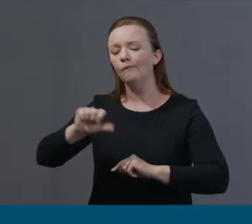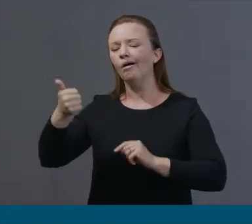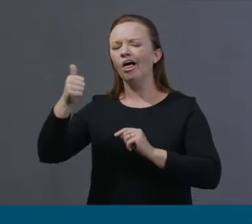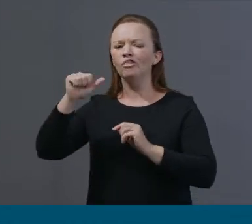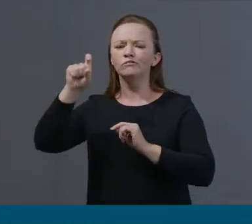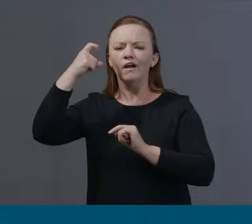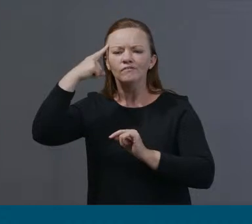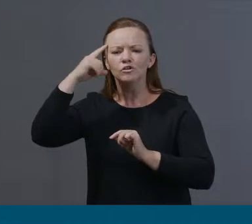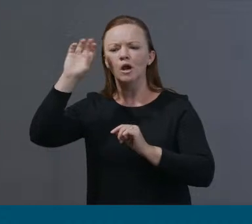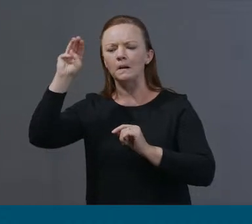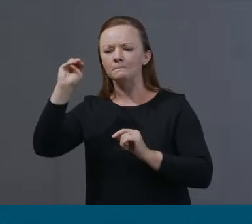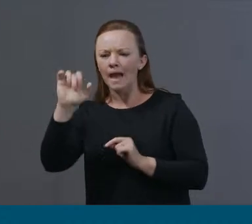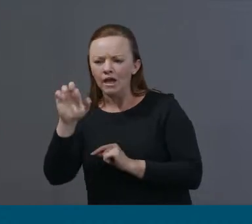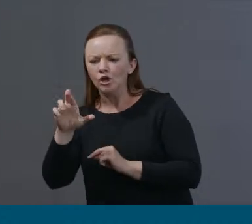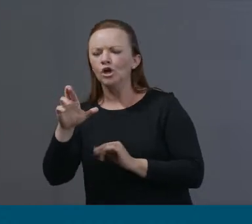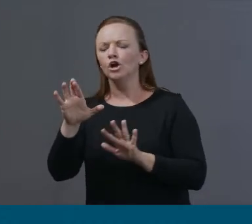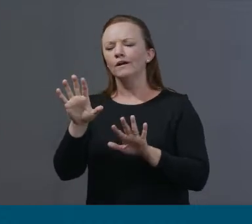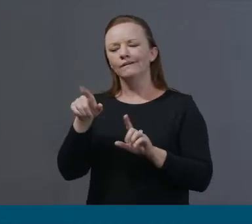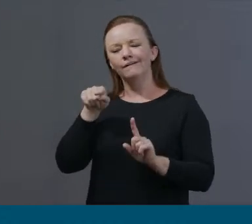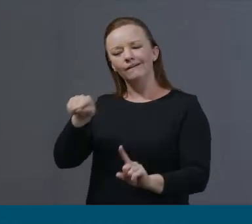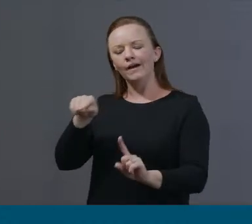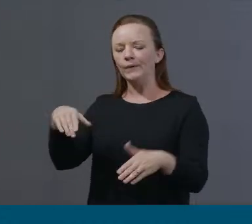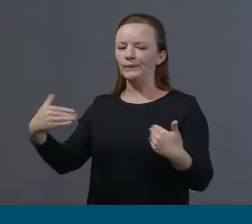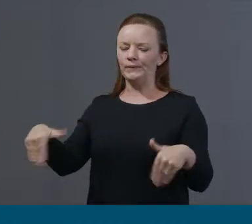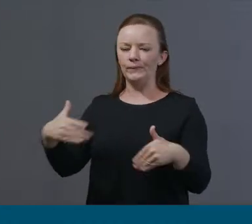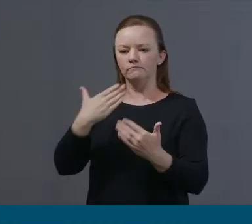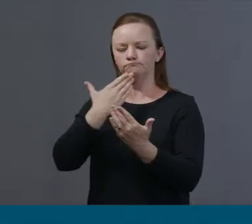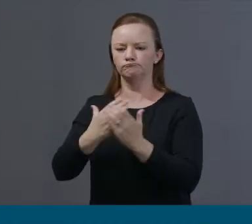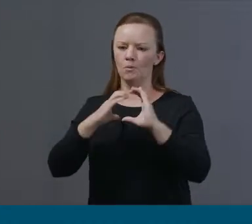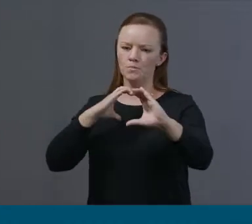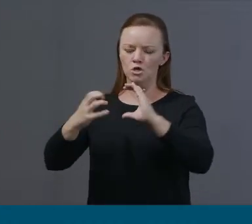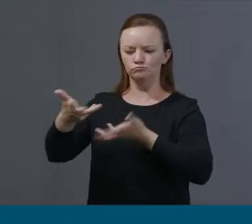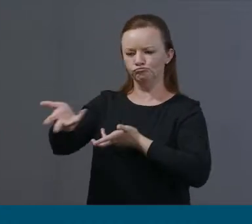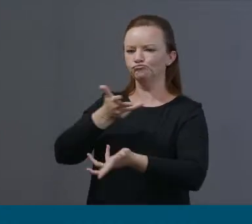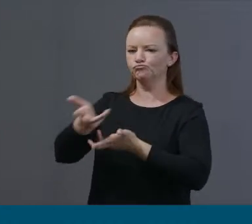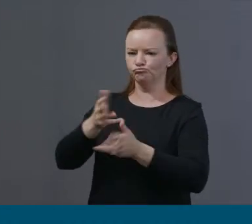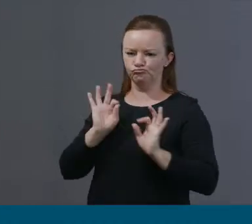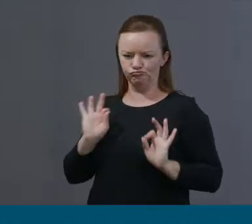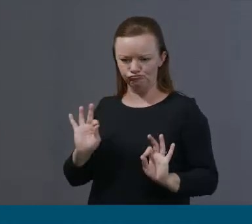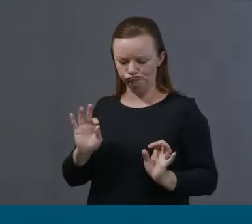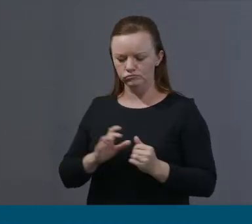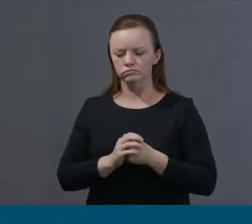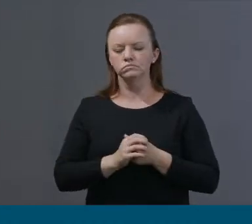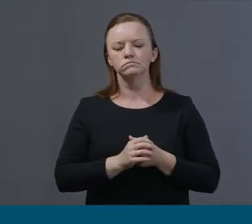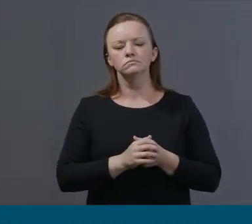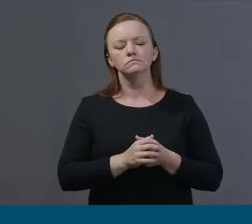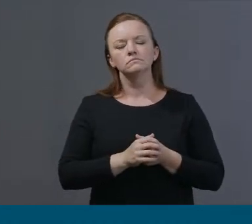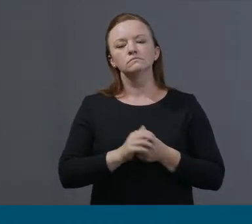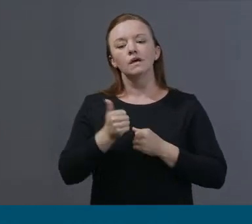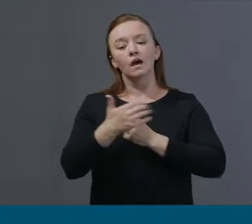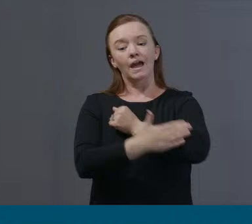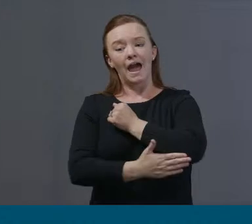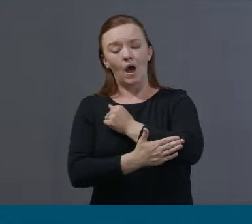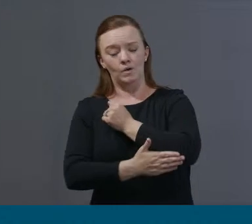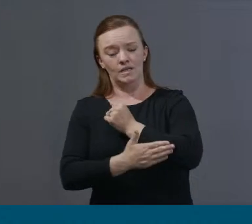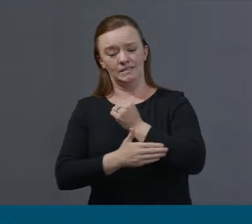his thoughtful and persuasive communication, and the Arizona Border Counties Coalition.